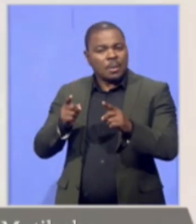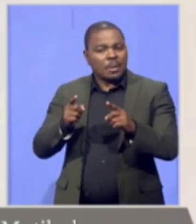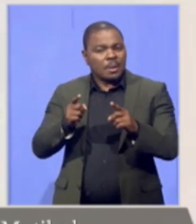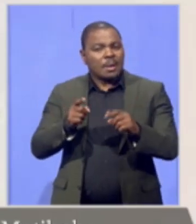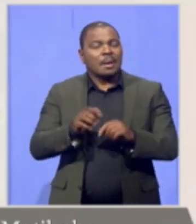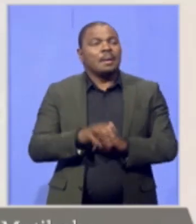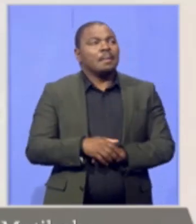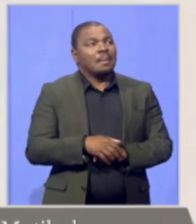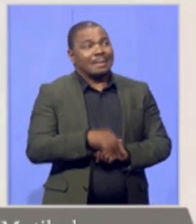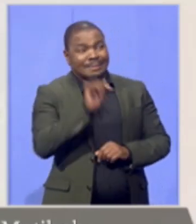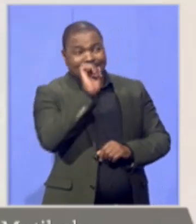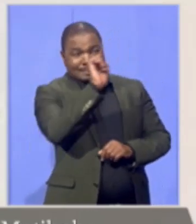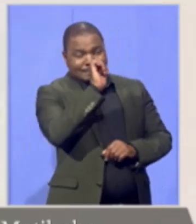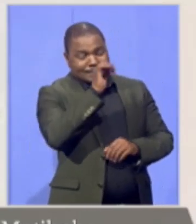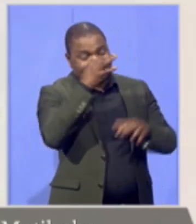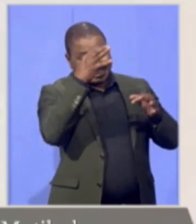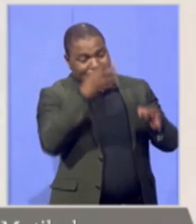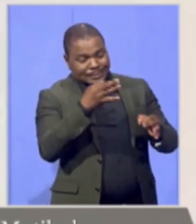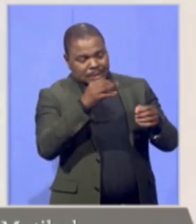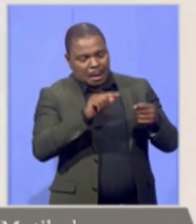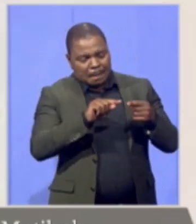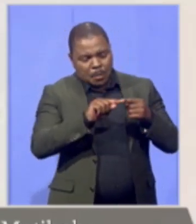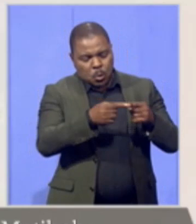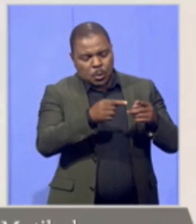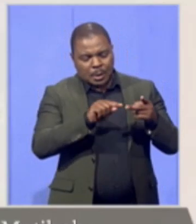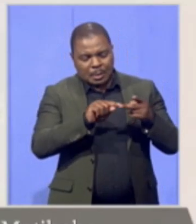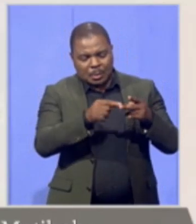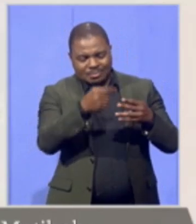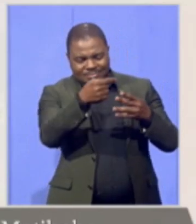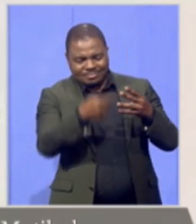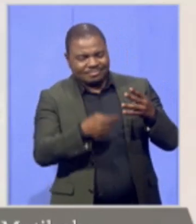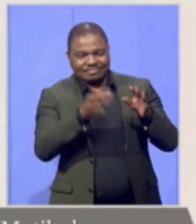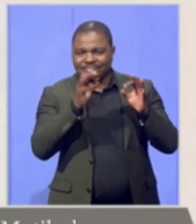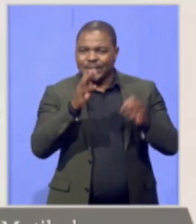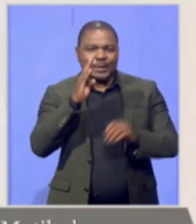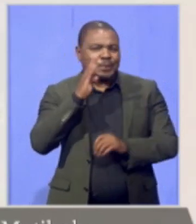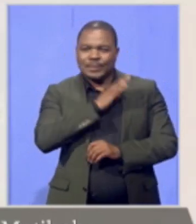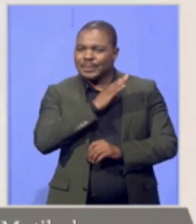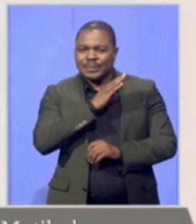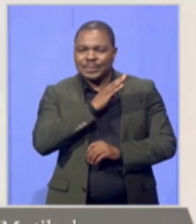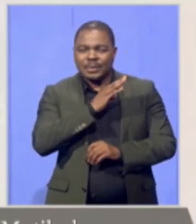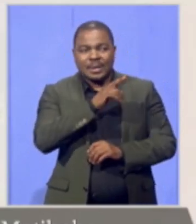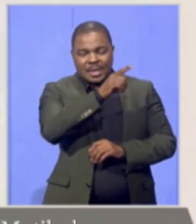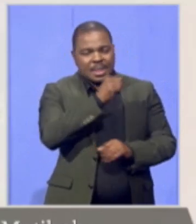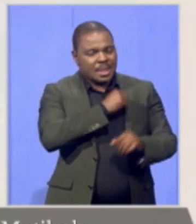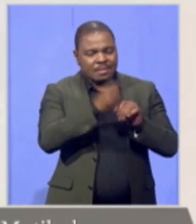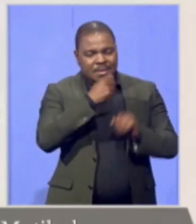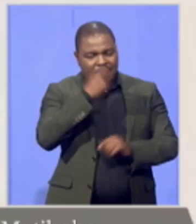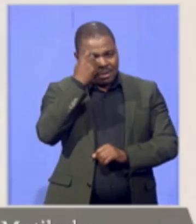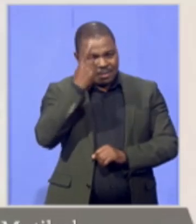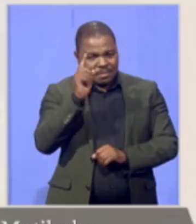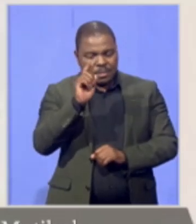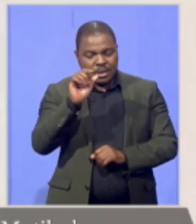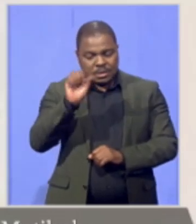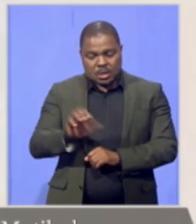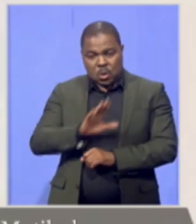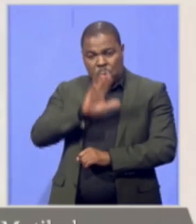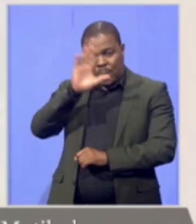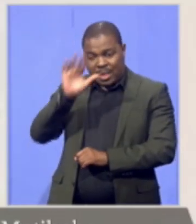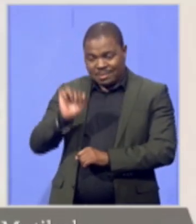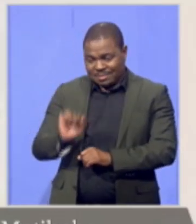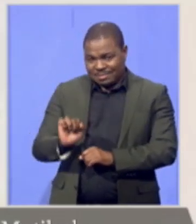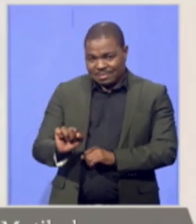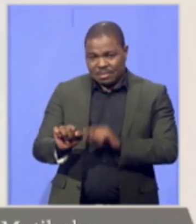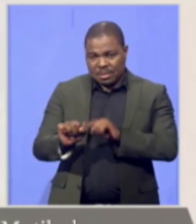premise, lacks factual accuracy and fails to appreciate and recognize South Africa's